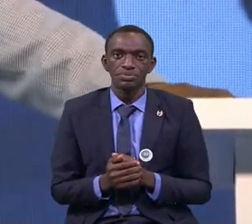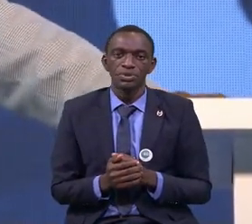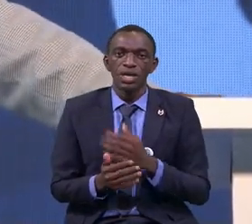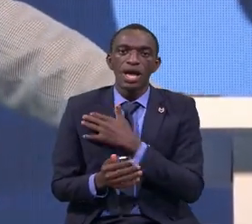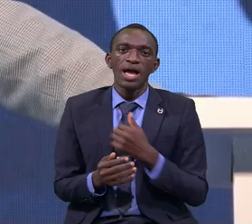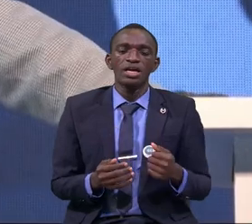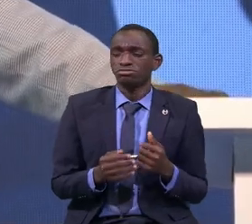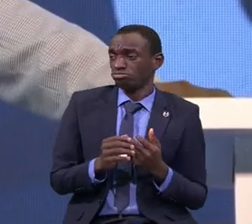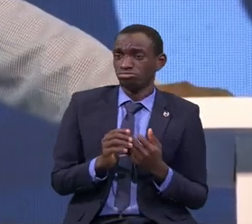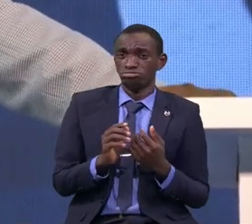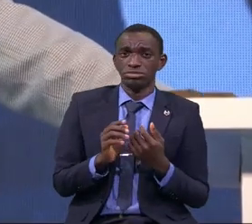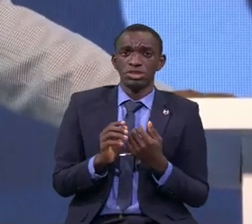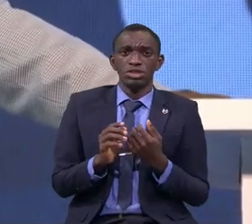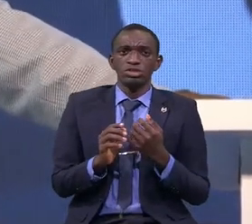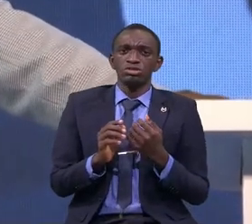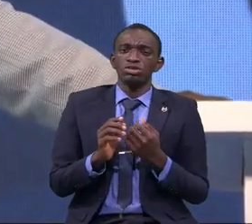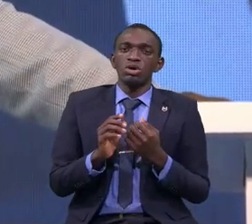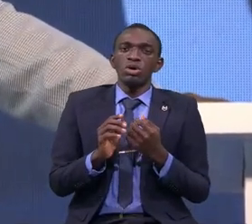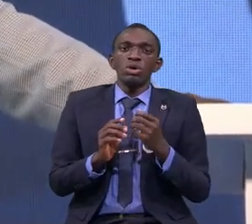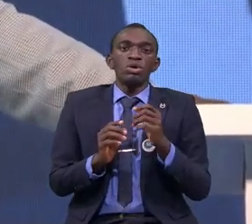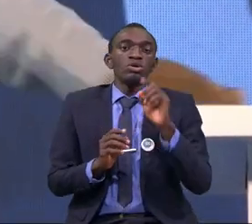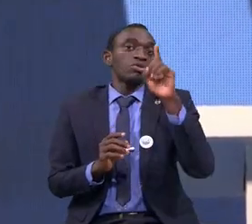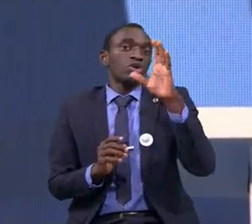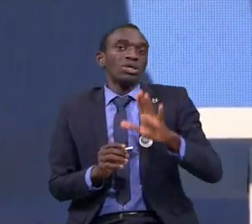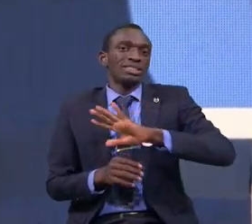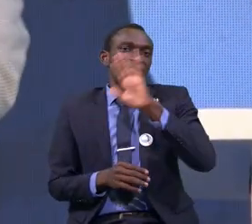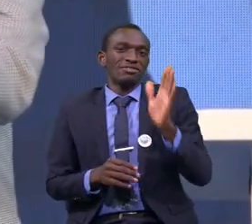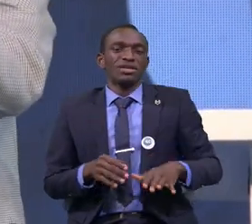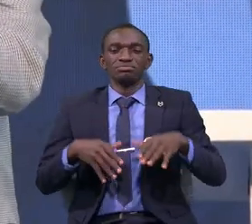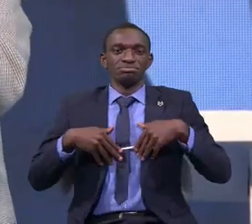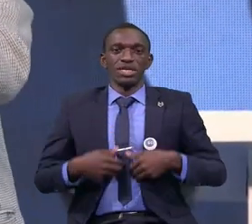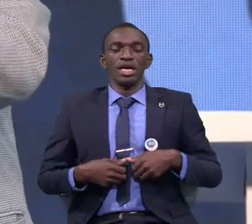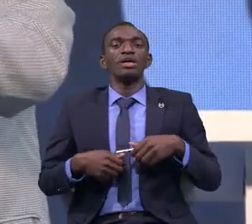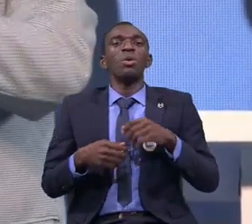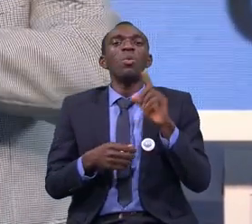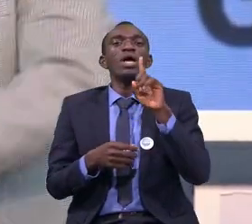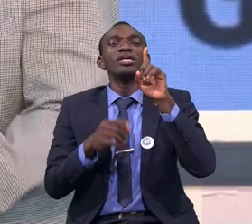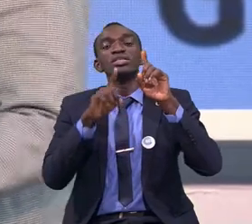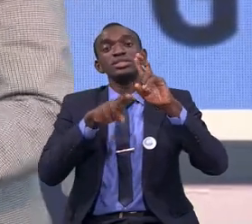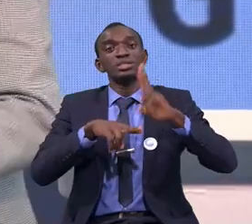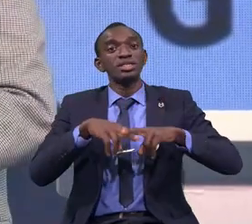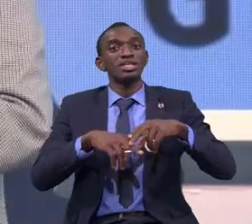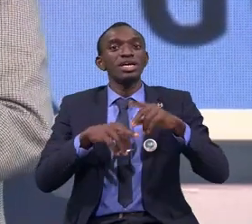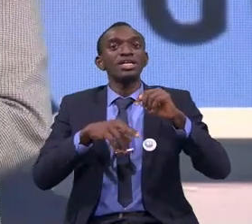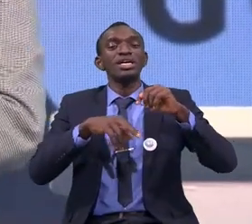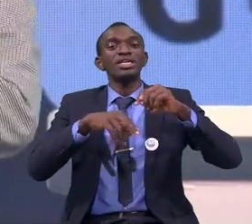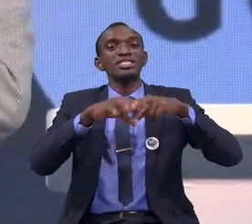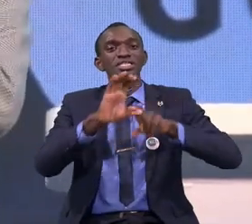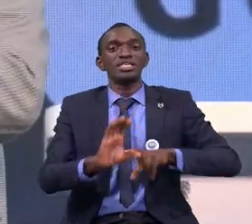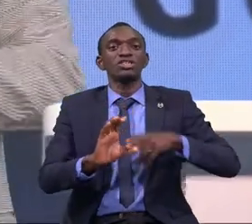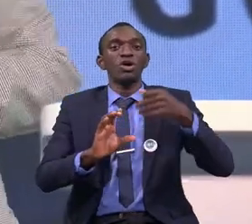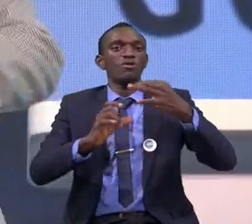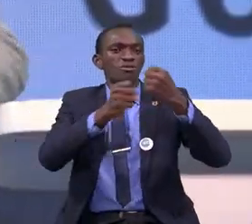He never quits where he sits. The seat of power. The seat of